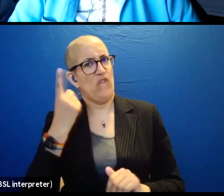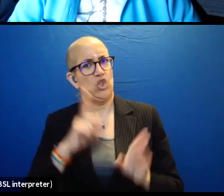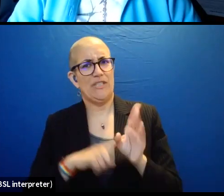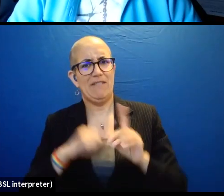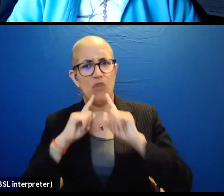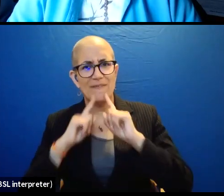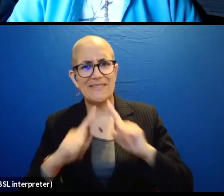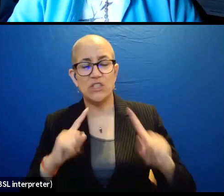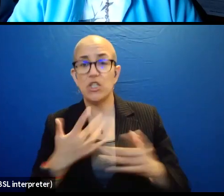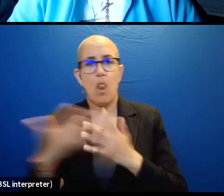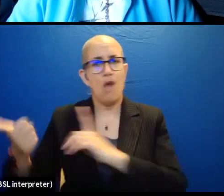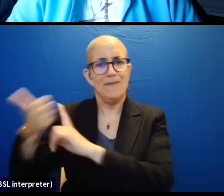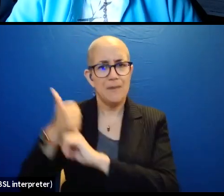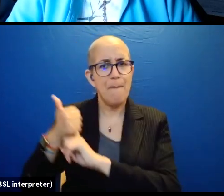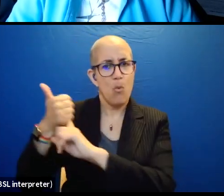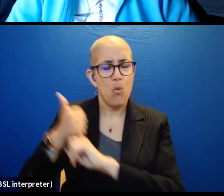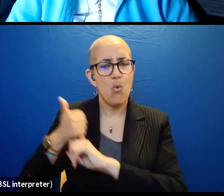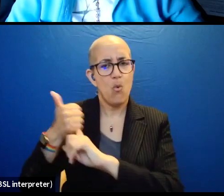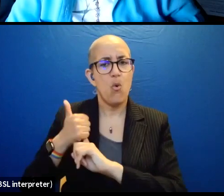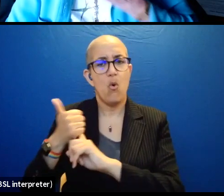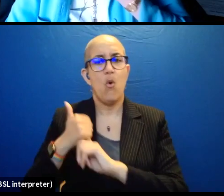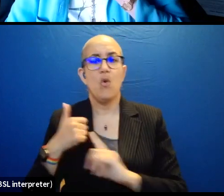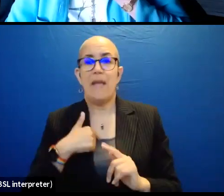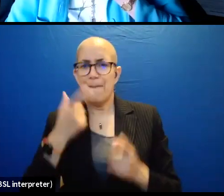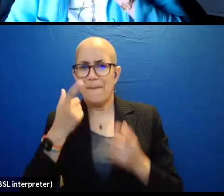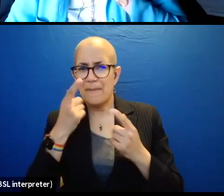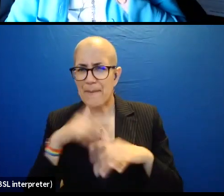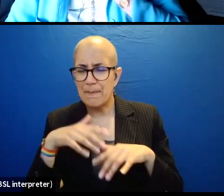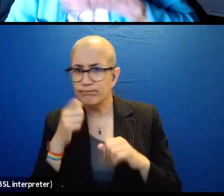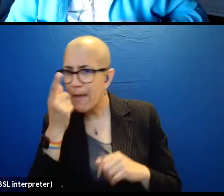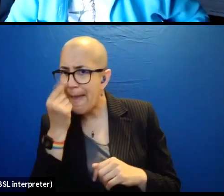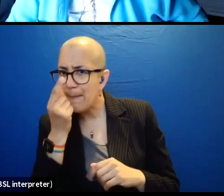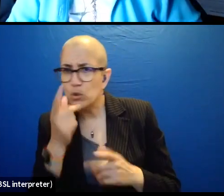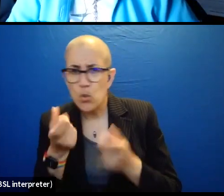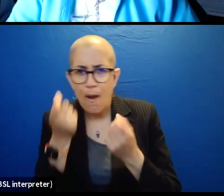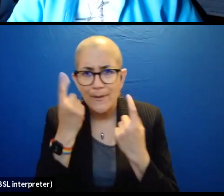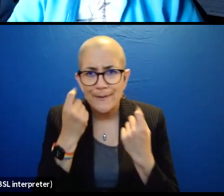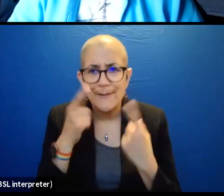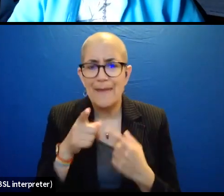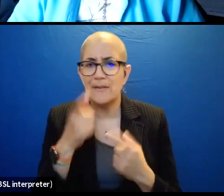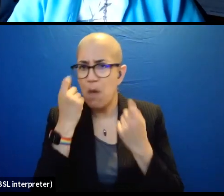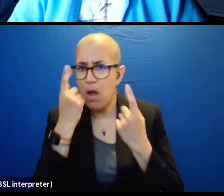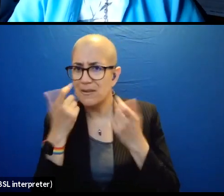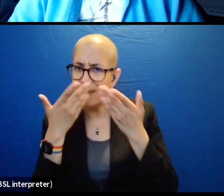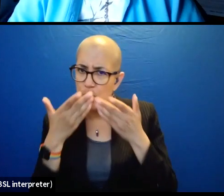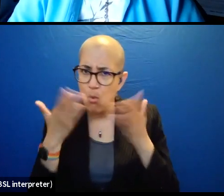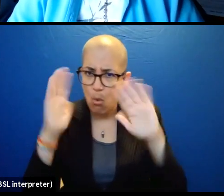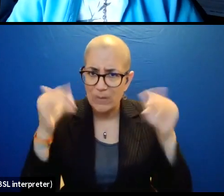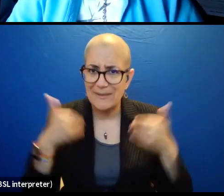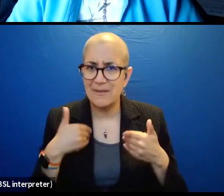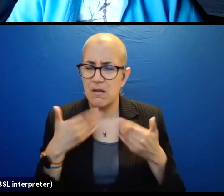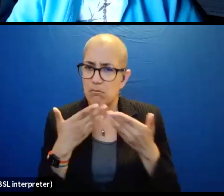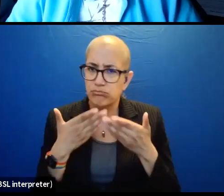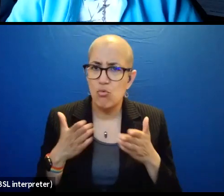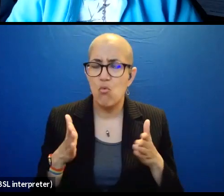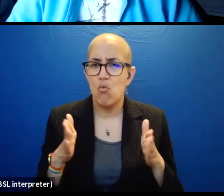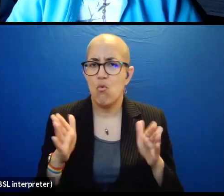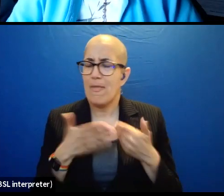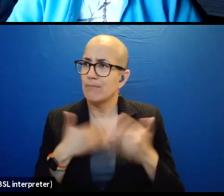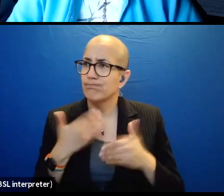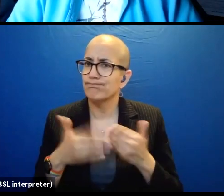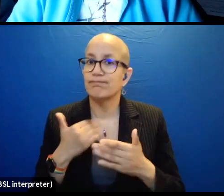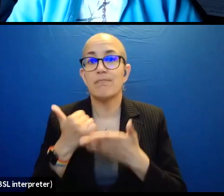of support, and actually being able to understand him, being able to understand autism more broadly, then carried me through very well as